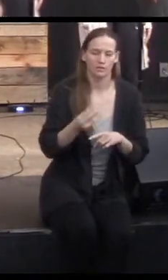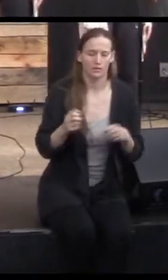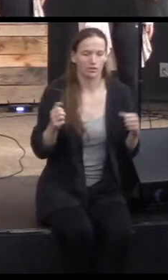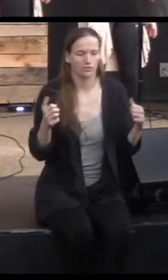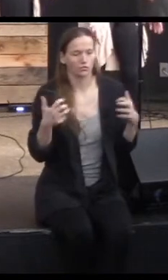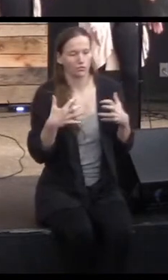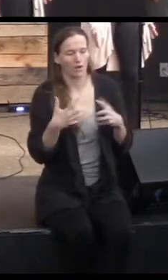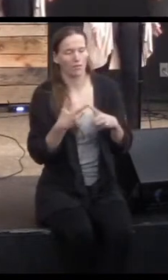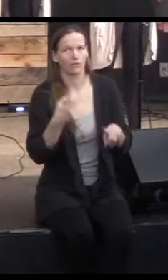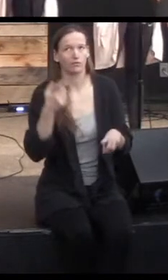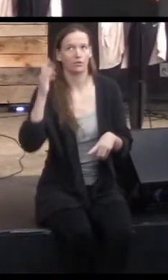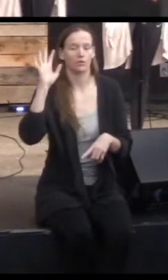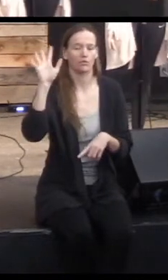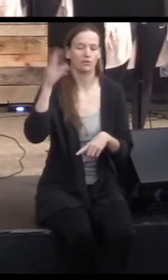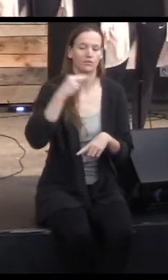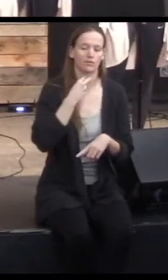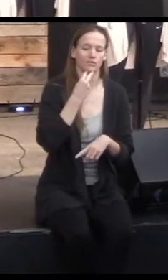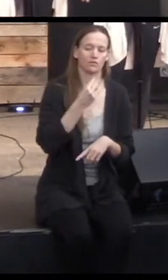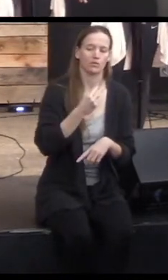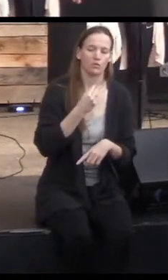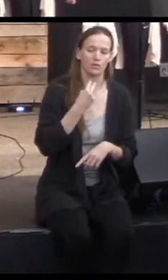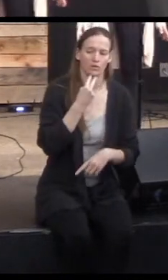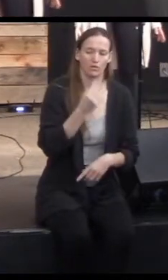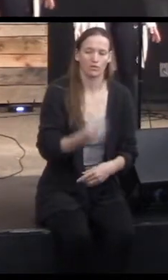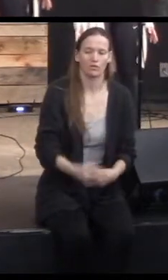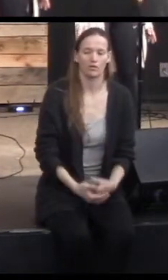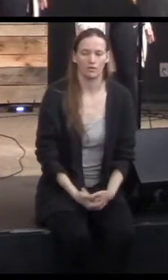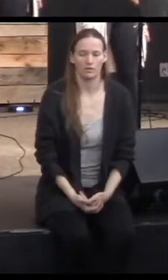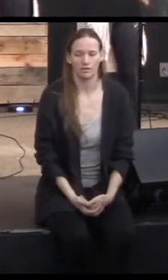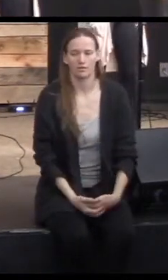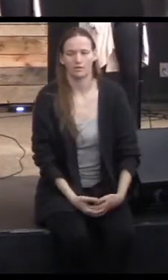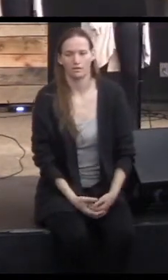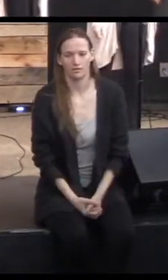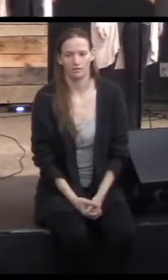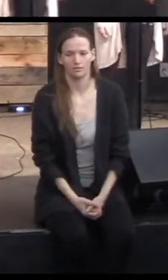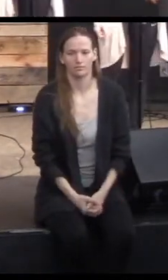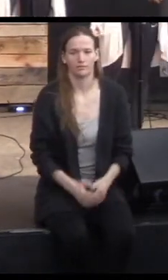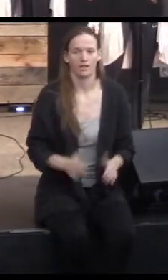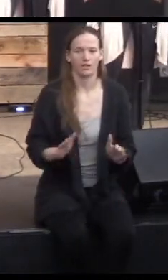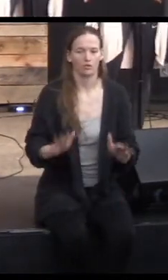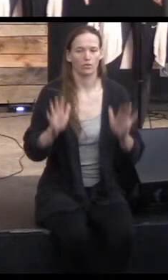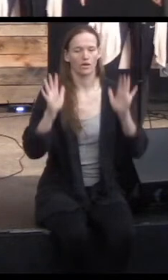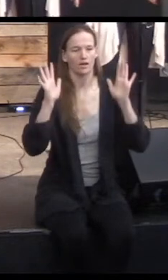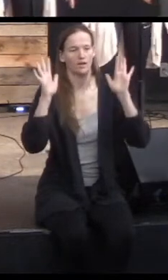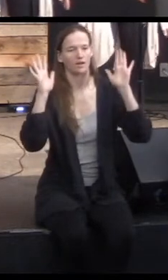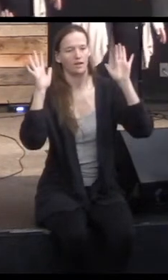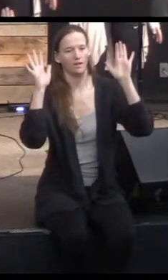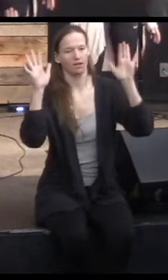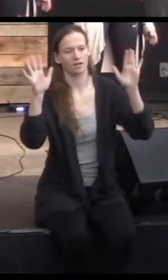voice, and trembles at his voice. How